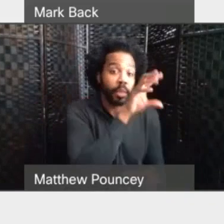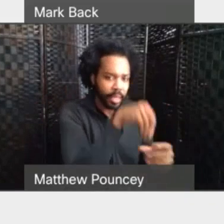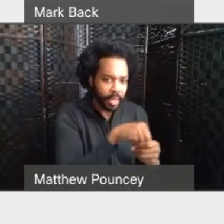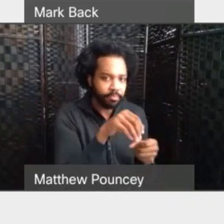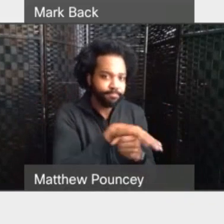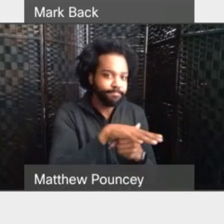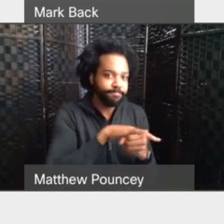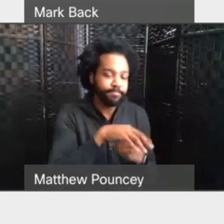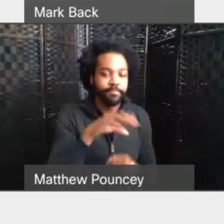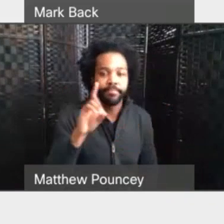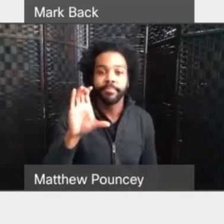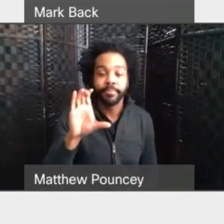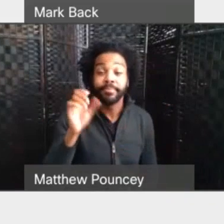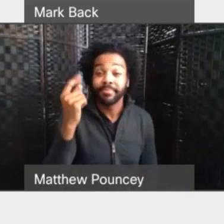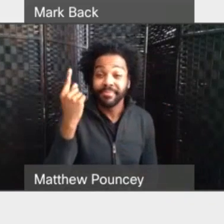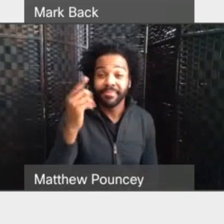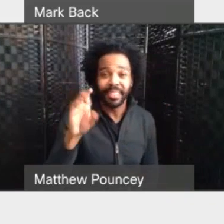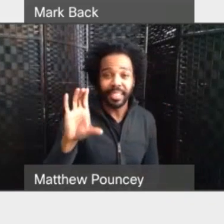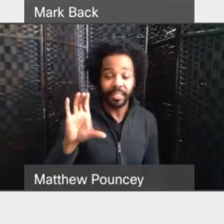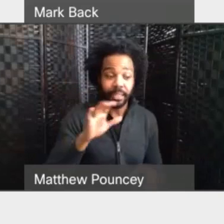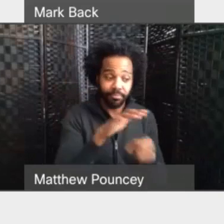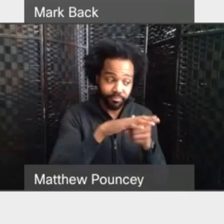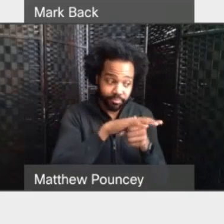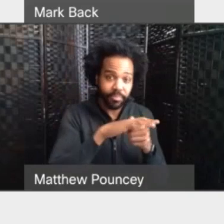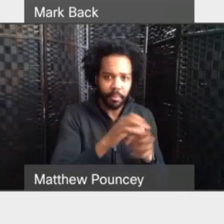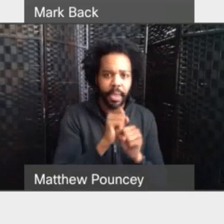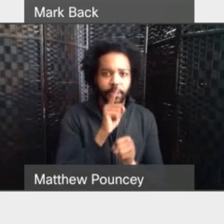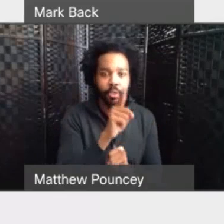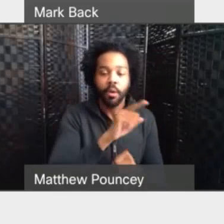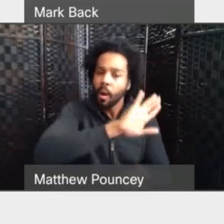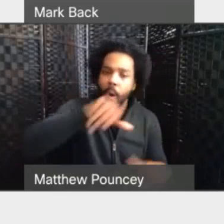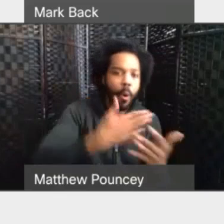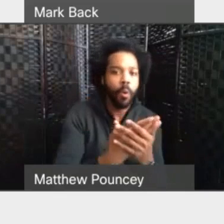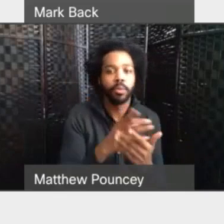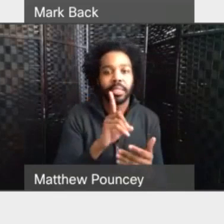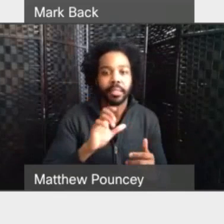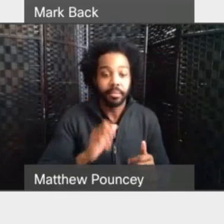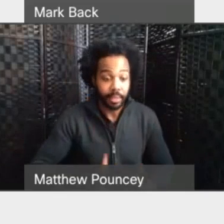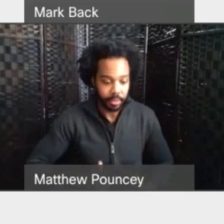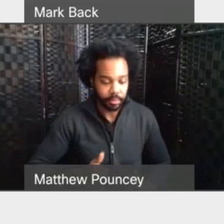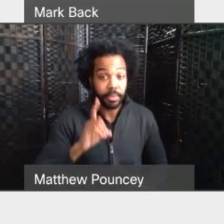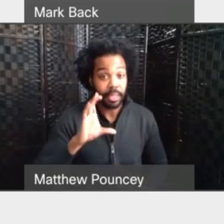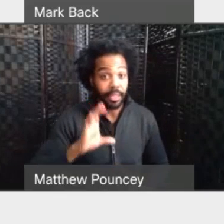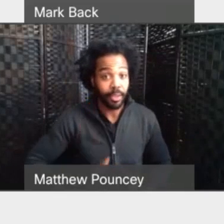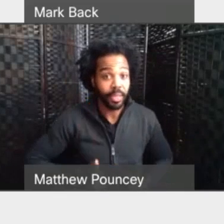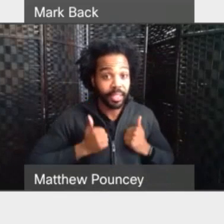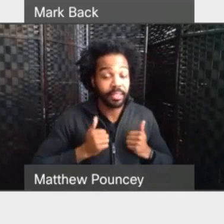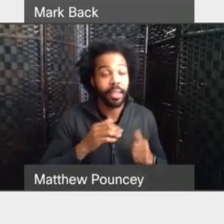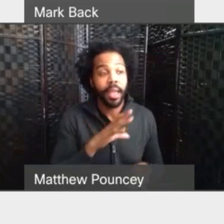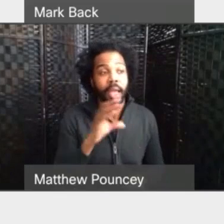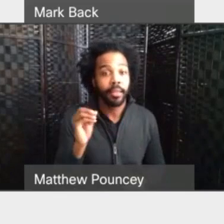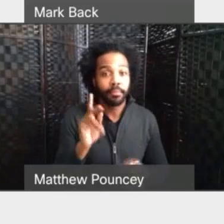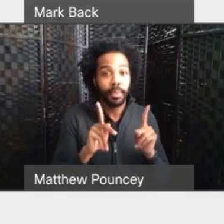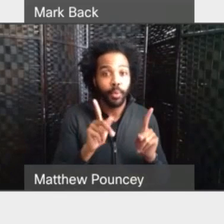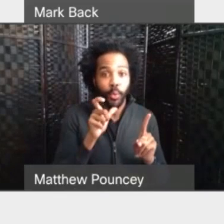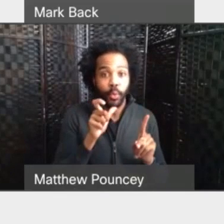The district has made sure that all district residents, as well as the people providing